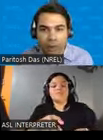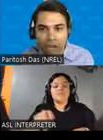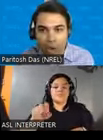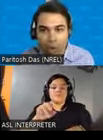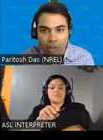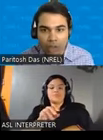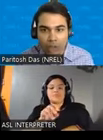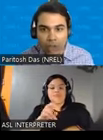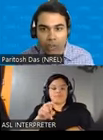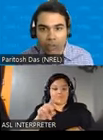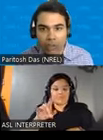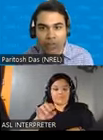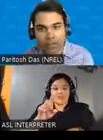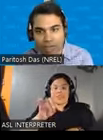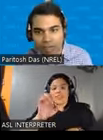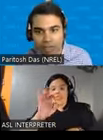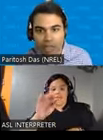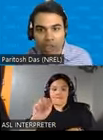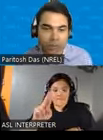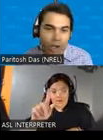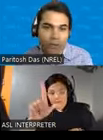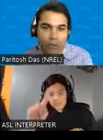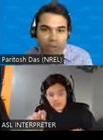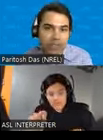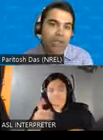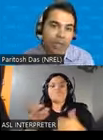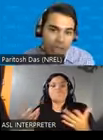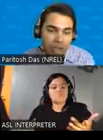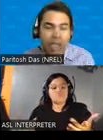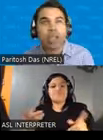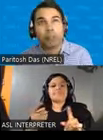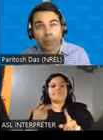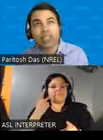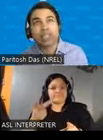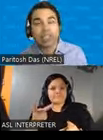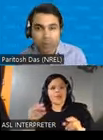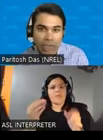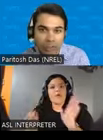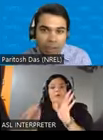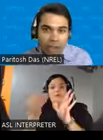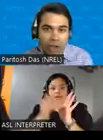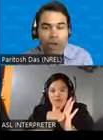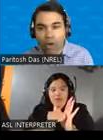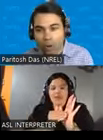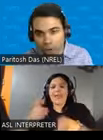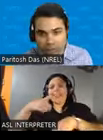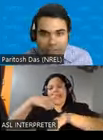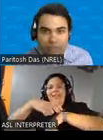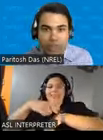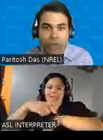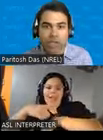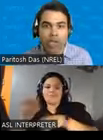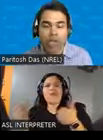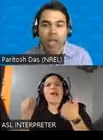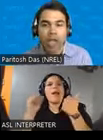terms of how the federal standards and adoption of those standards are coming in, basically in terms of timing, how